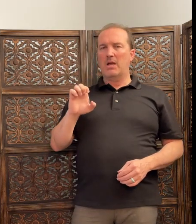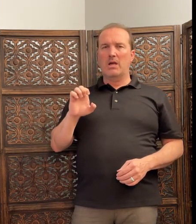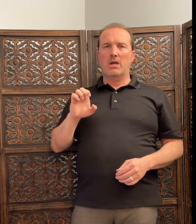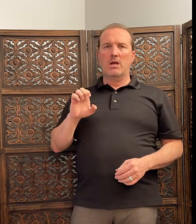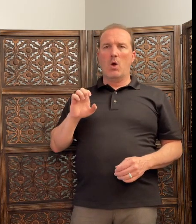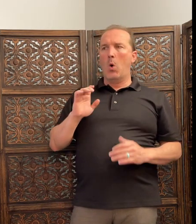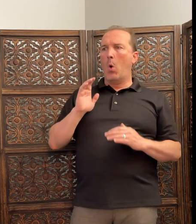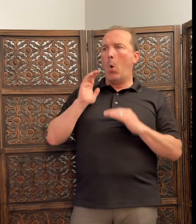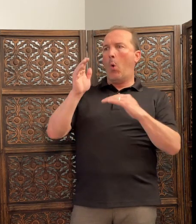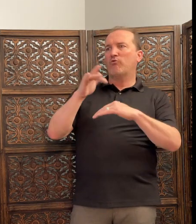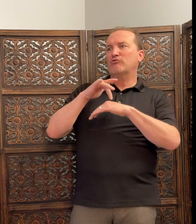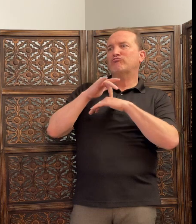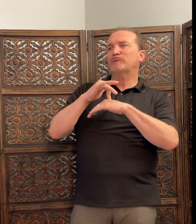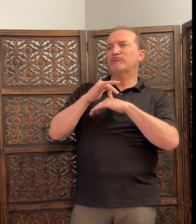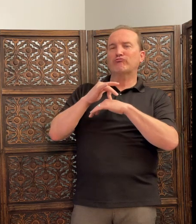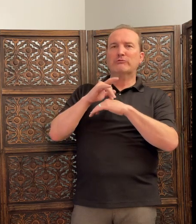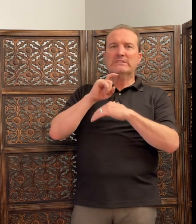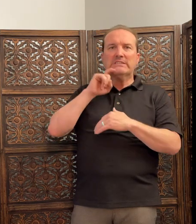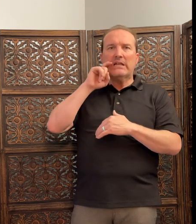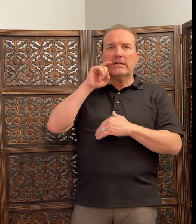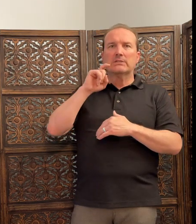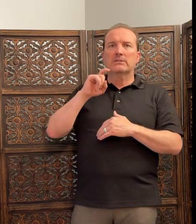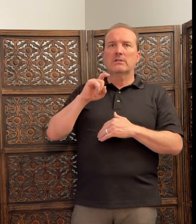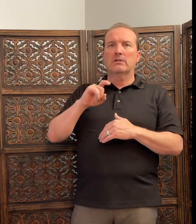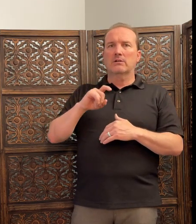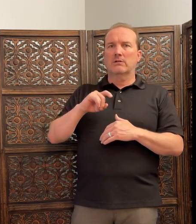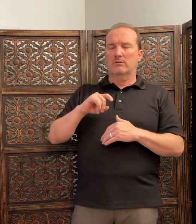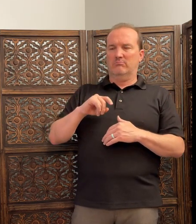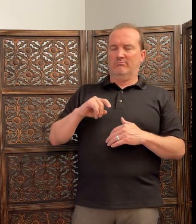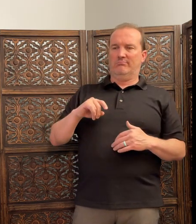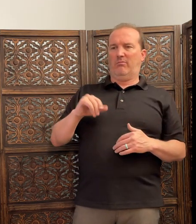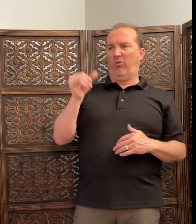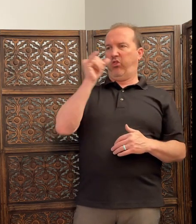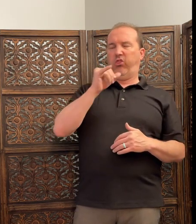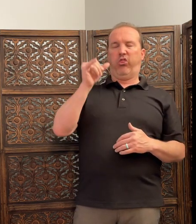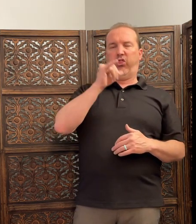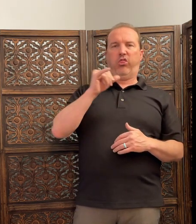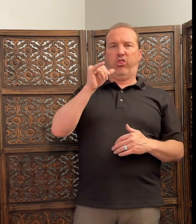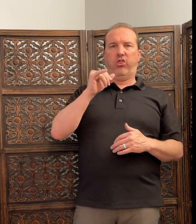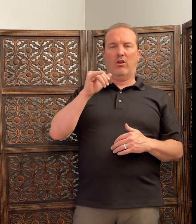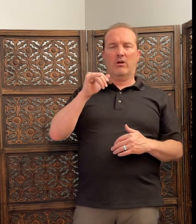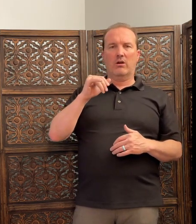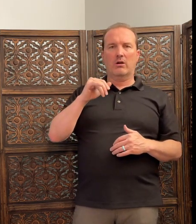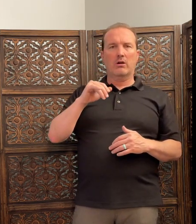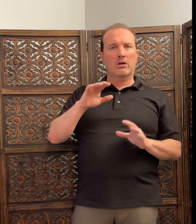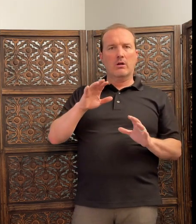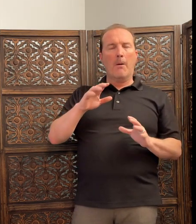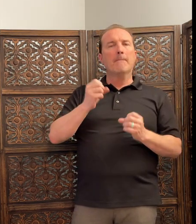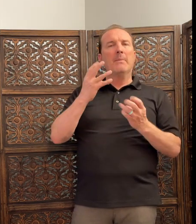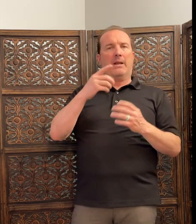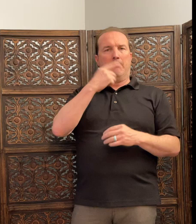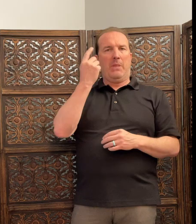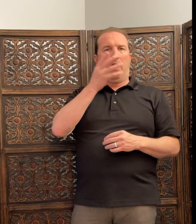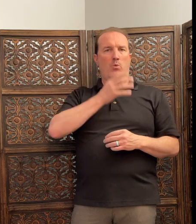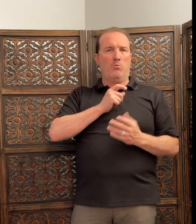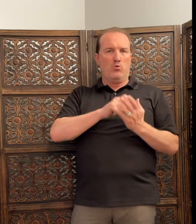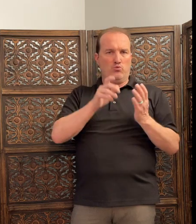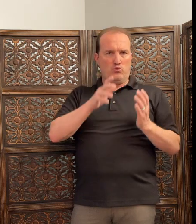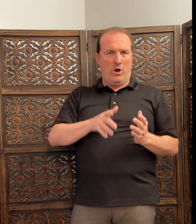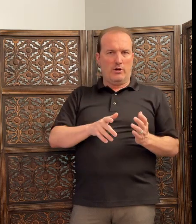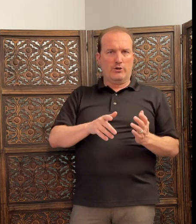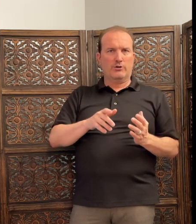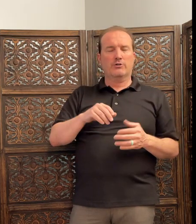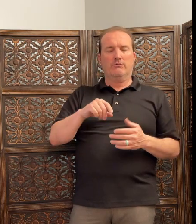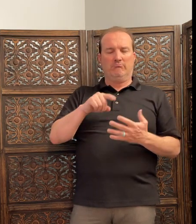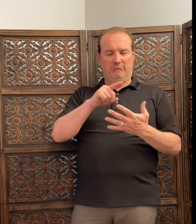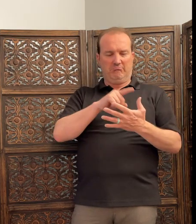mammies, hypersexualized women, and cartoonish and buffoonish caricatures. In fact, many Black women writers like